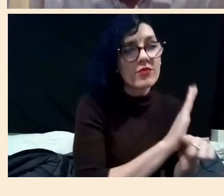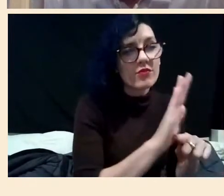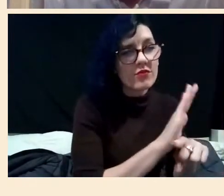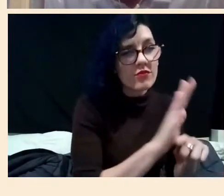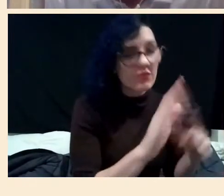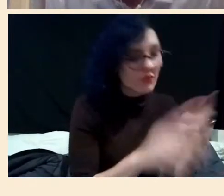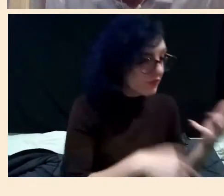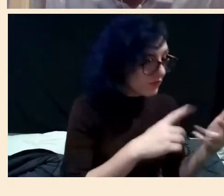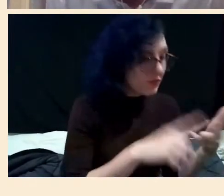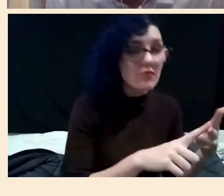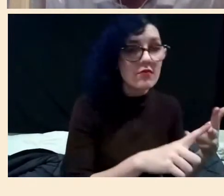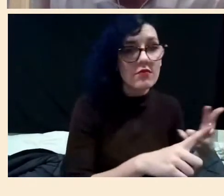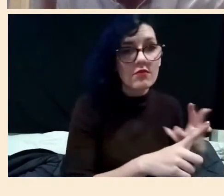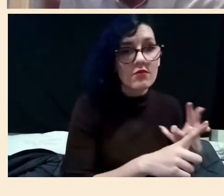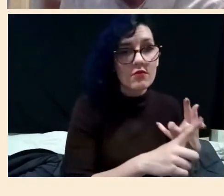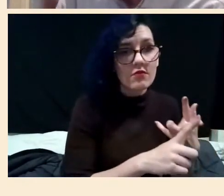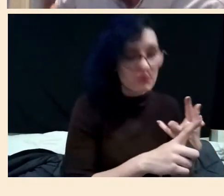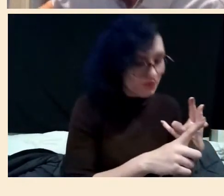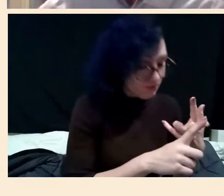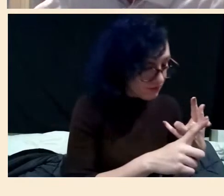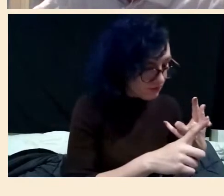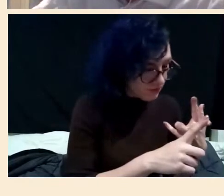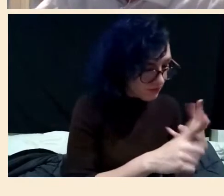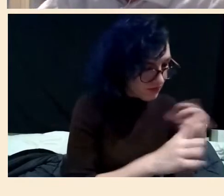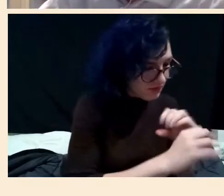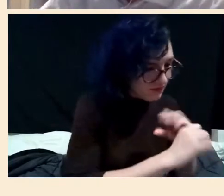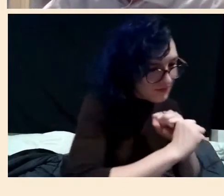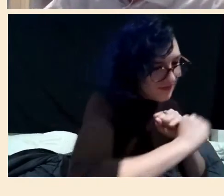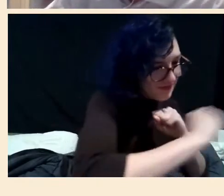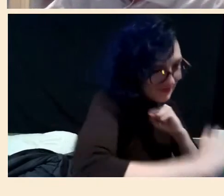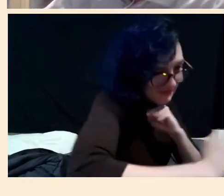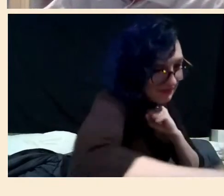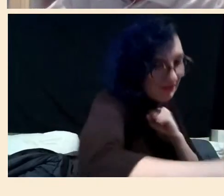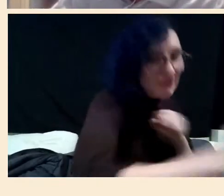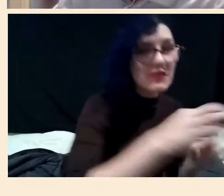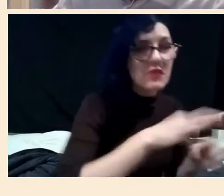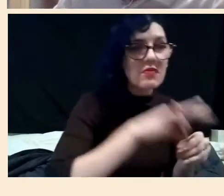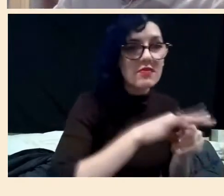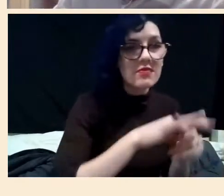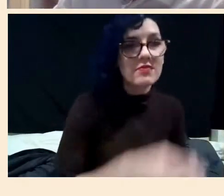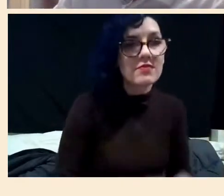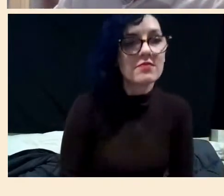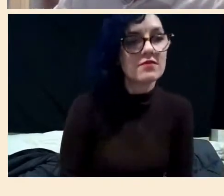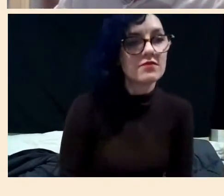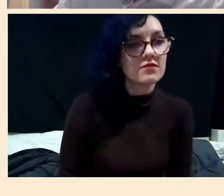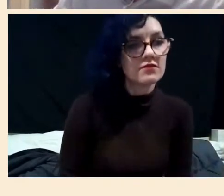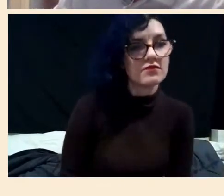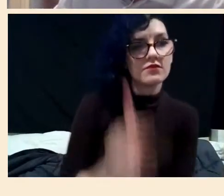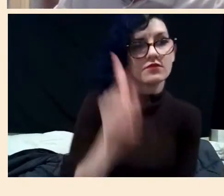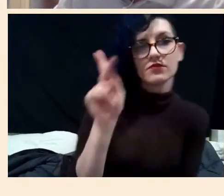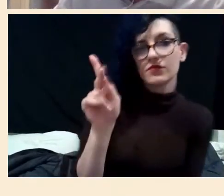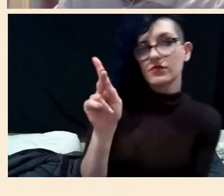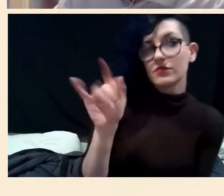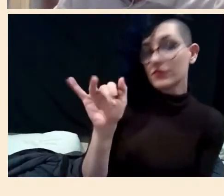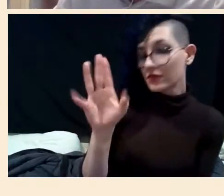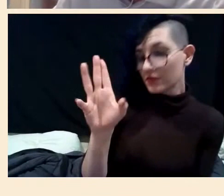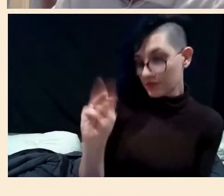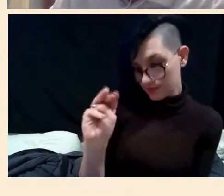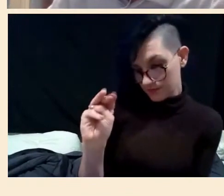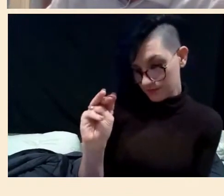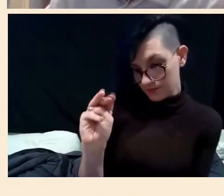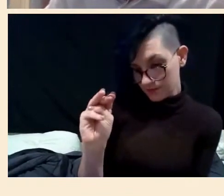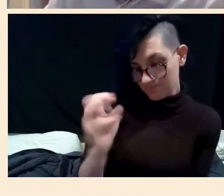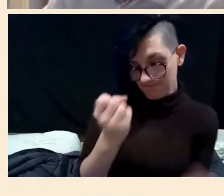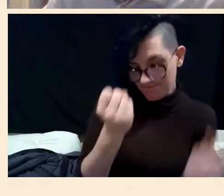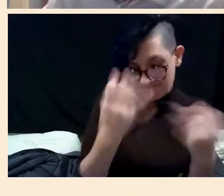right. Now your question for Senator Thatcher. Thank you. Kim, in previous forums, you have repeatedly refused to say